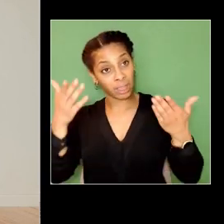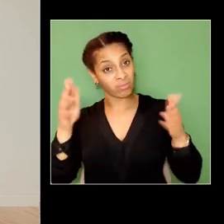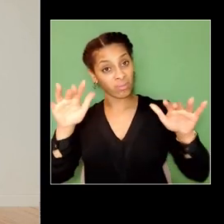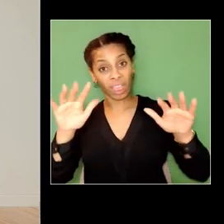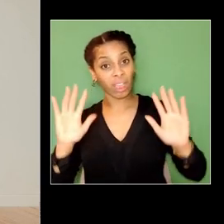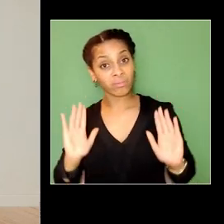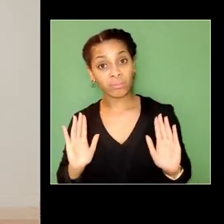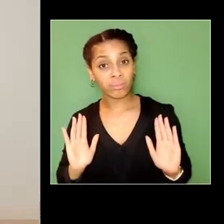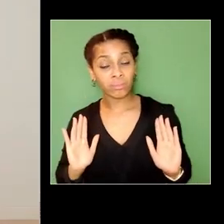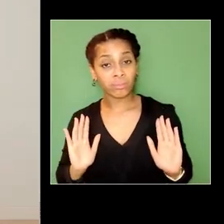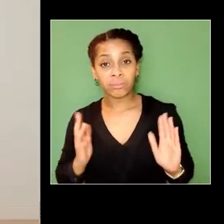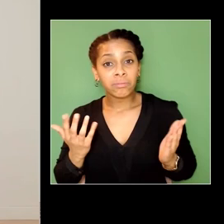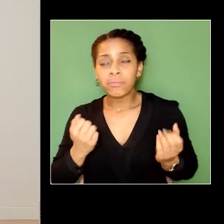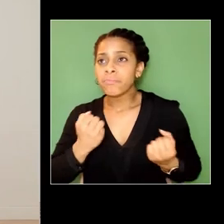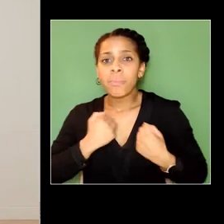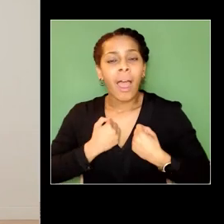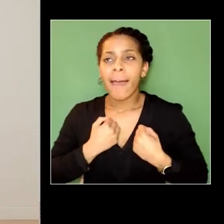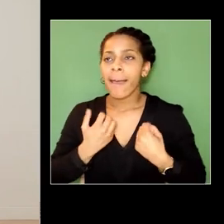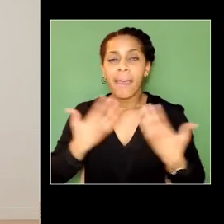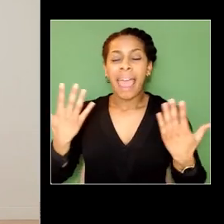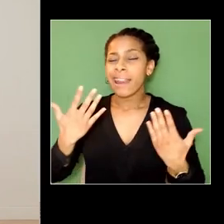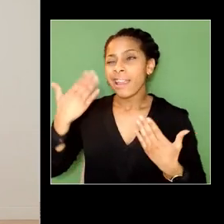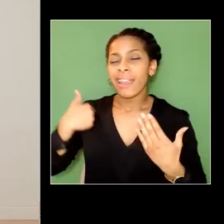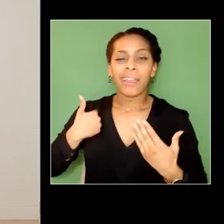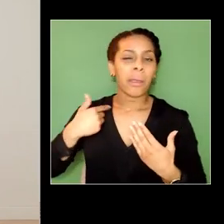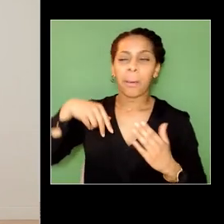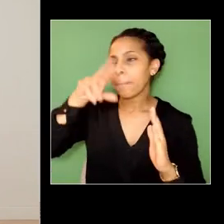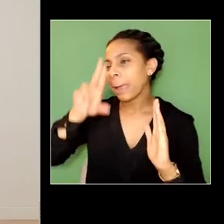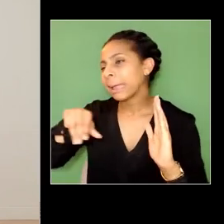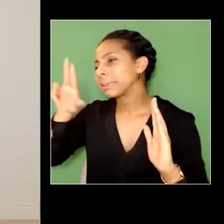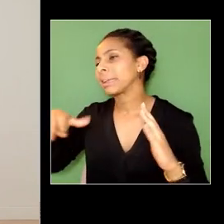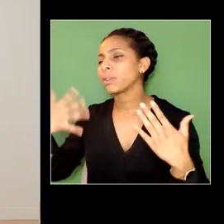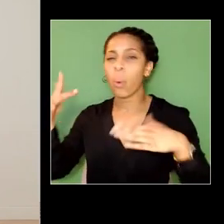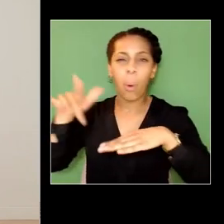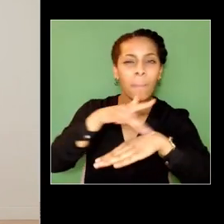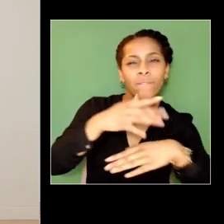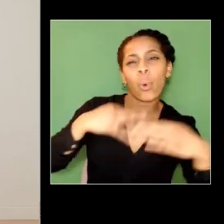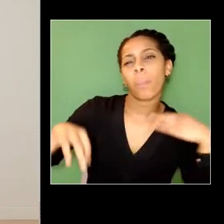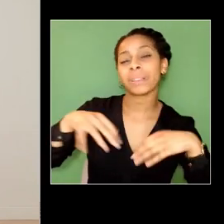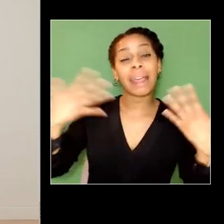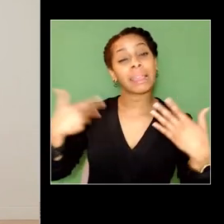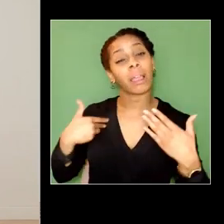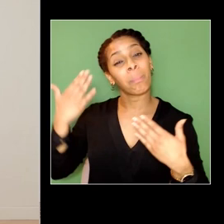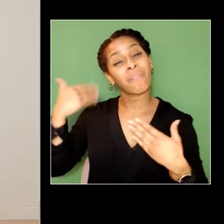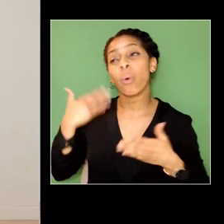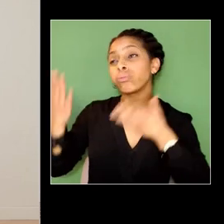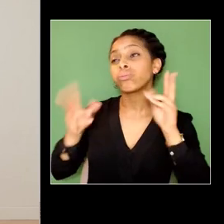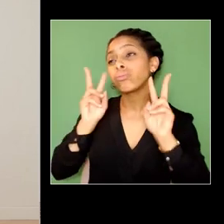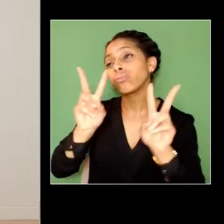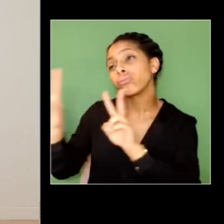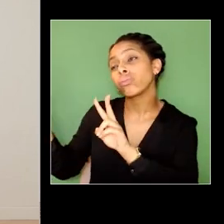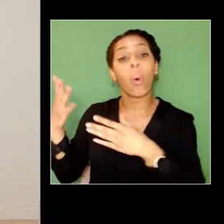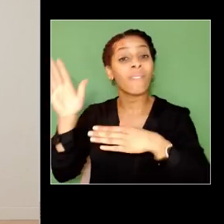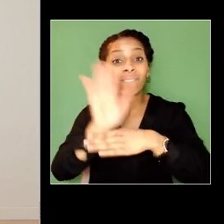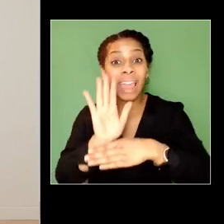I've always loved, the art I've always loved, whether it's performance or painting or film.